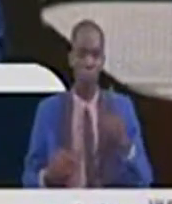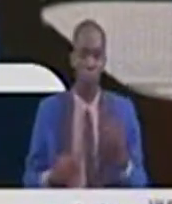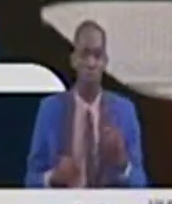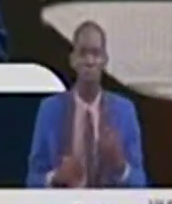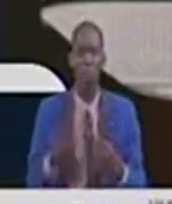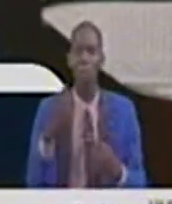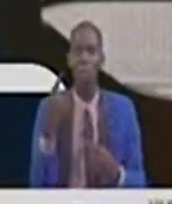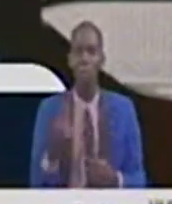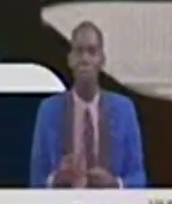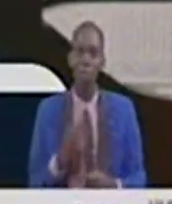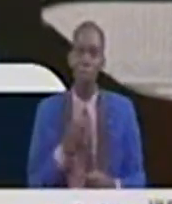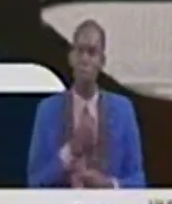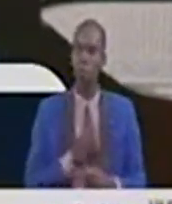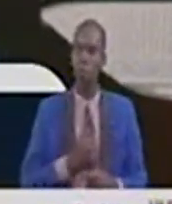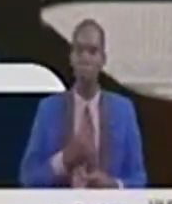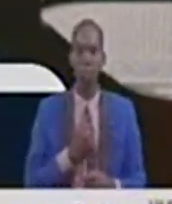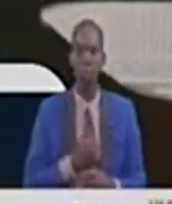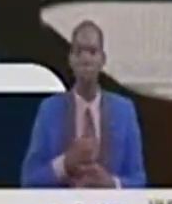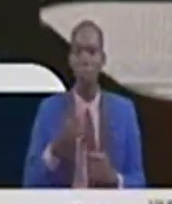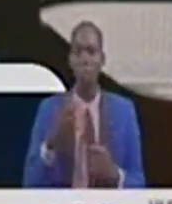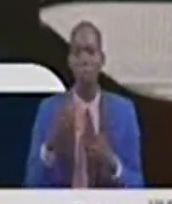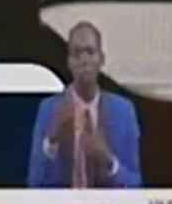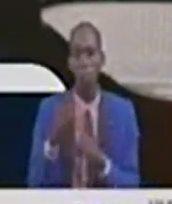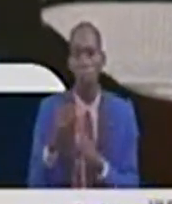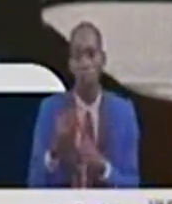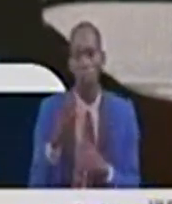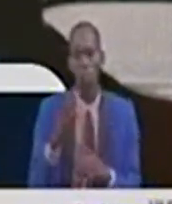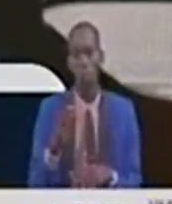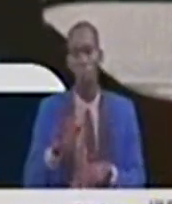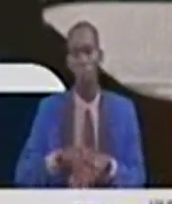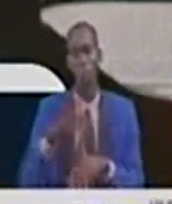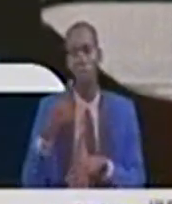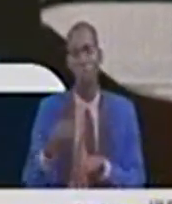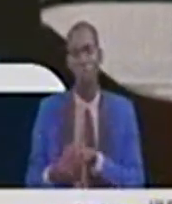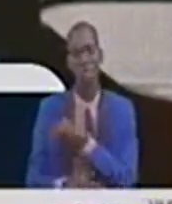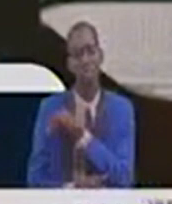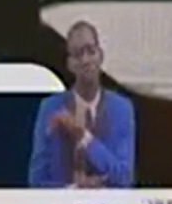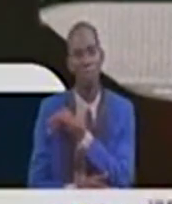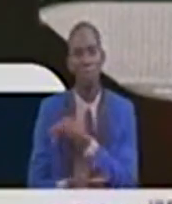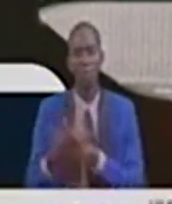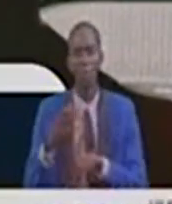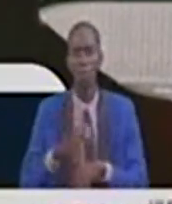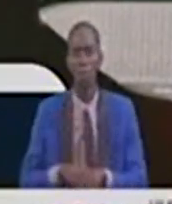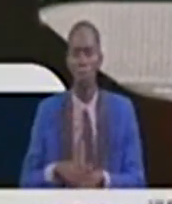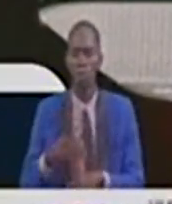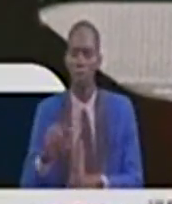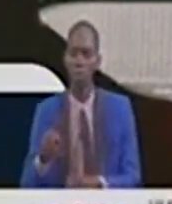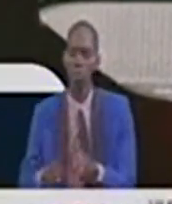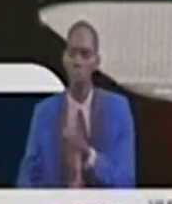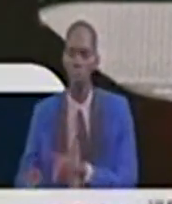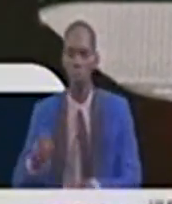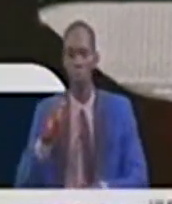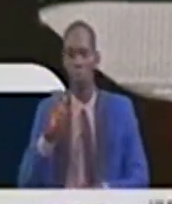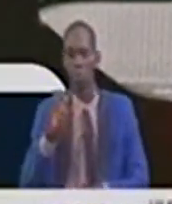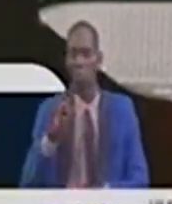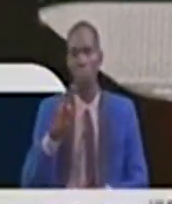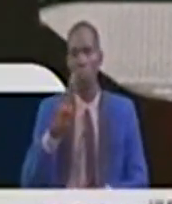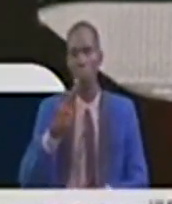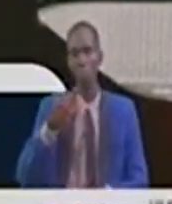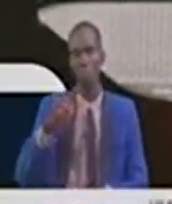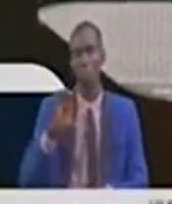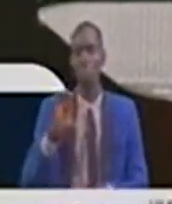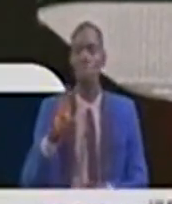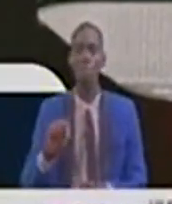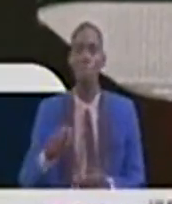the temptation of the subjects. The subjects are the citizens in the kingdom, and they are